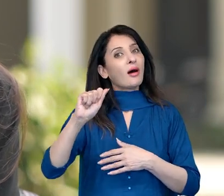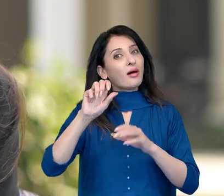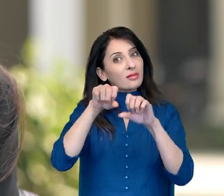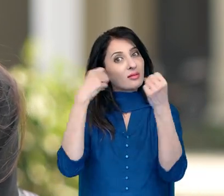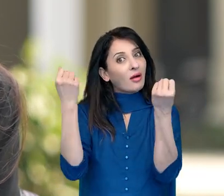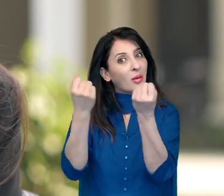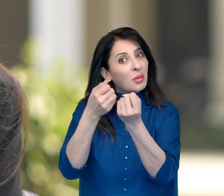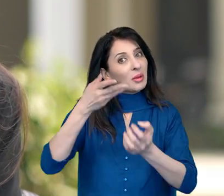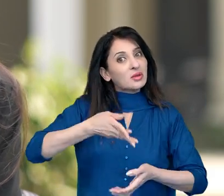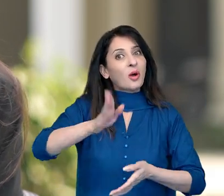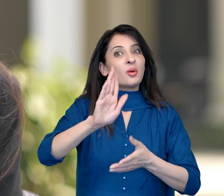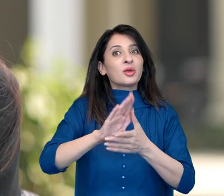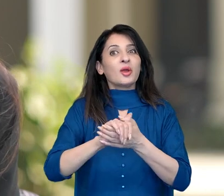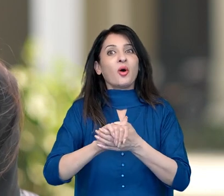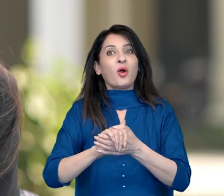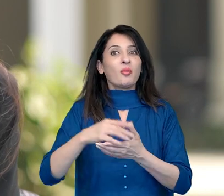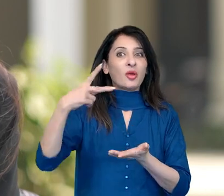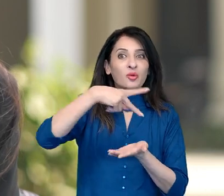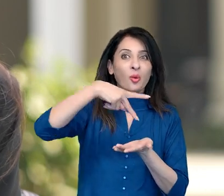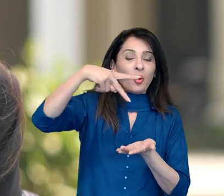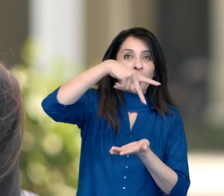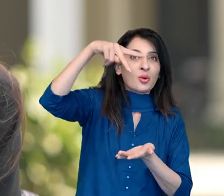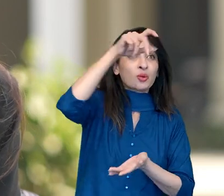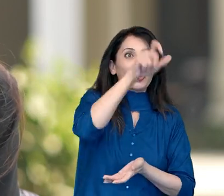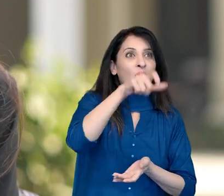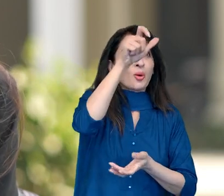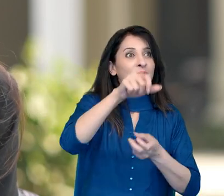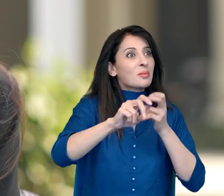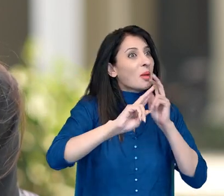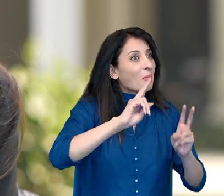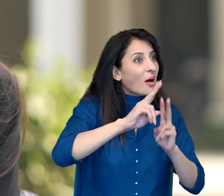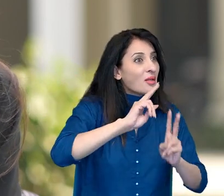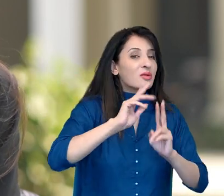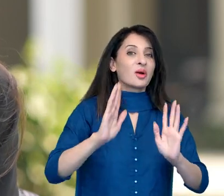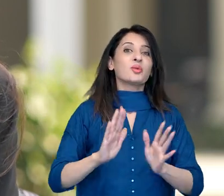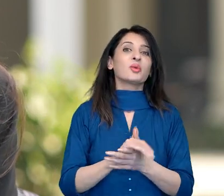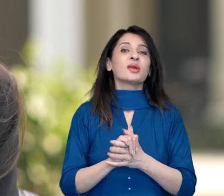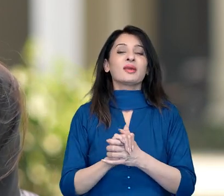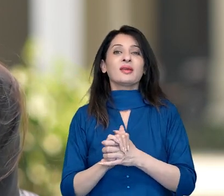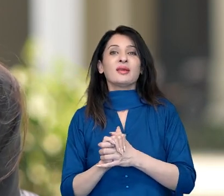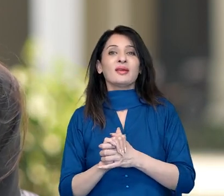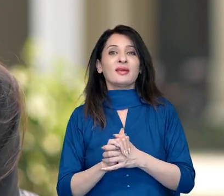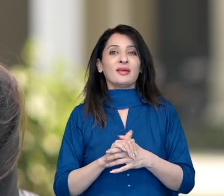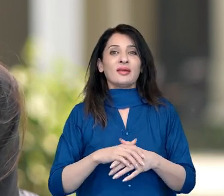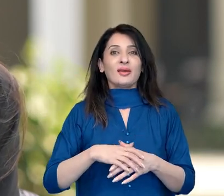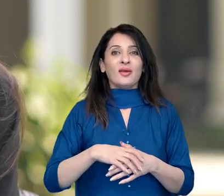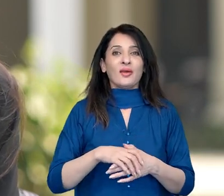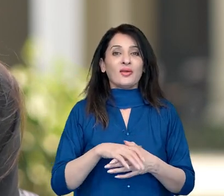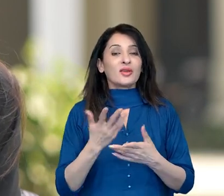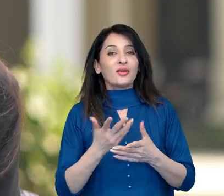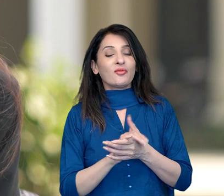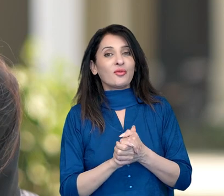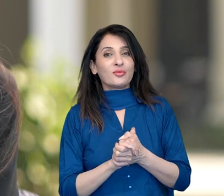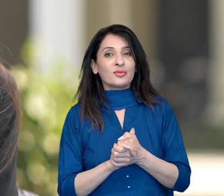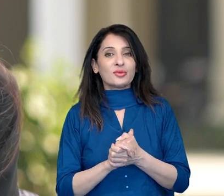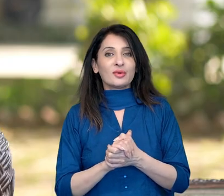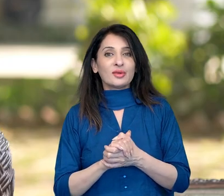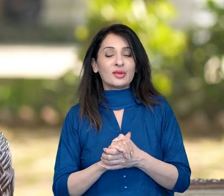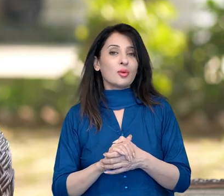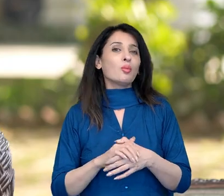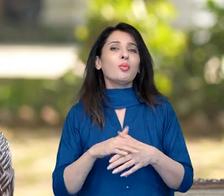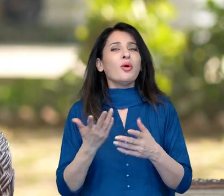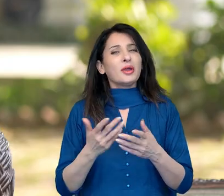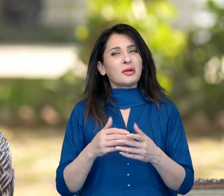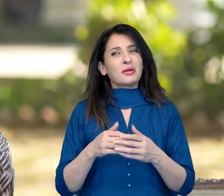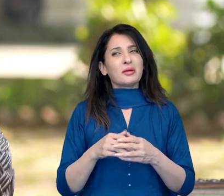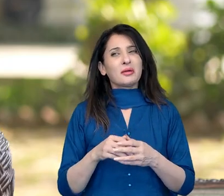to and meeting all those astronauts and scientists working at the NASA's Goddard Space Flight Center. It